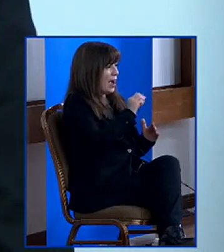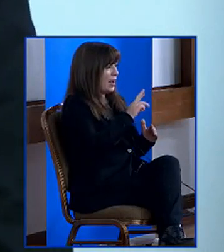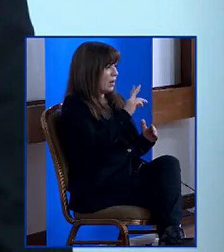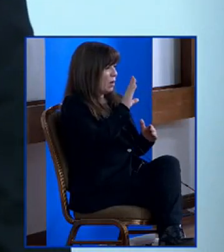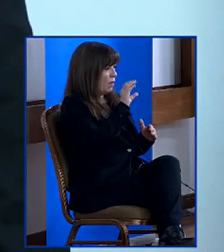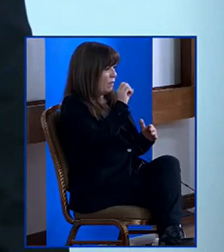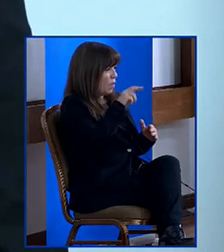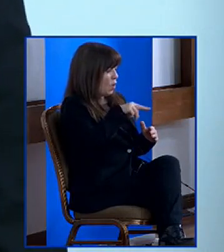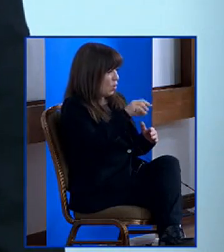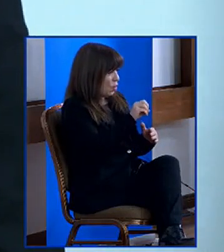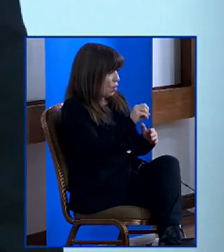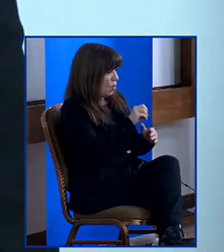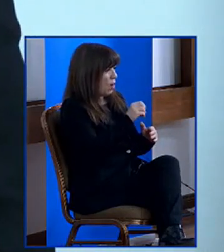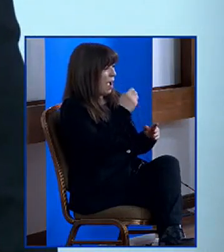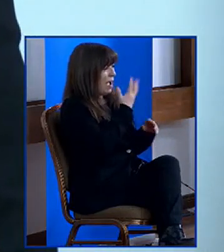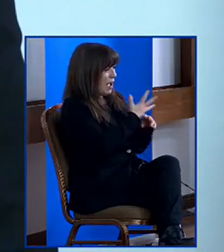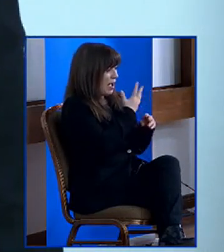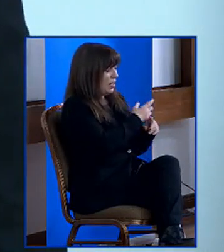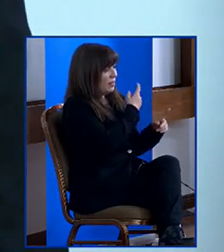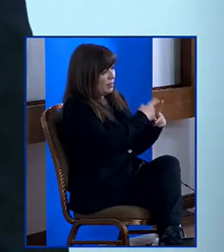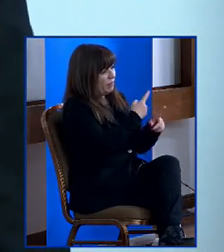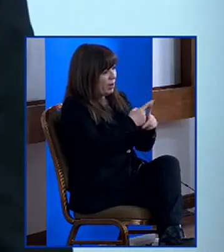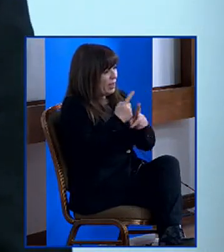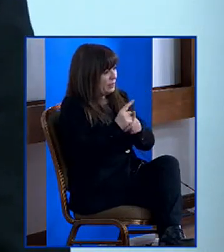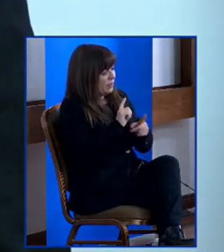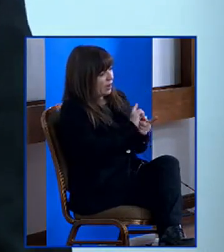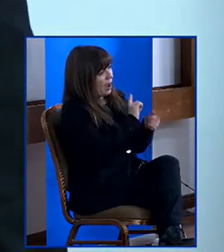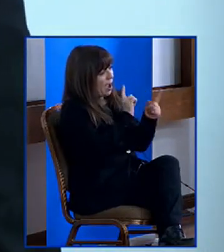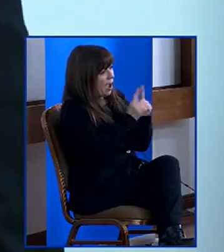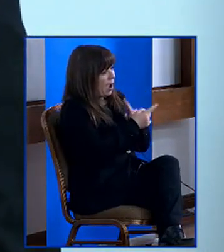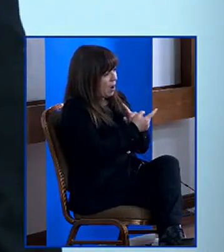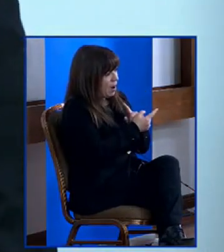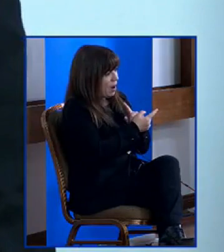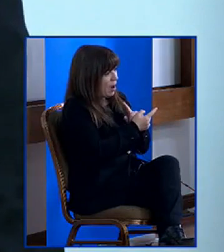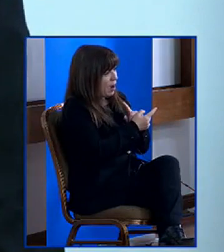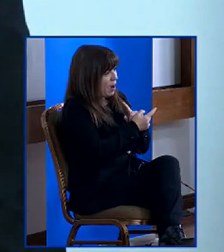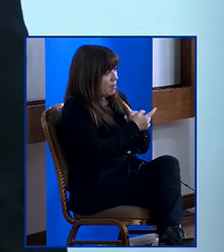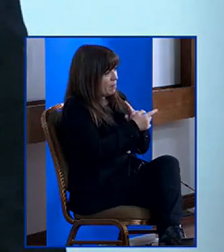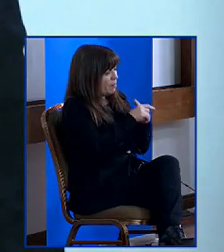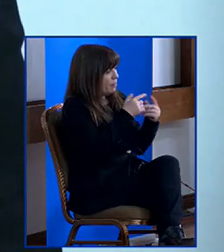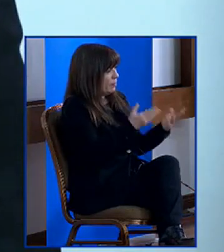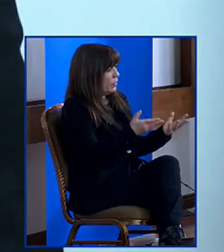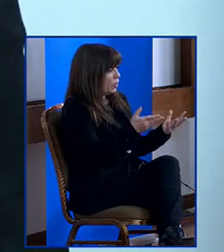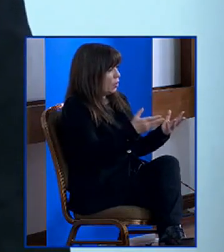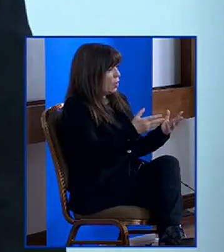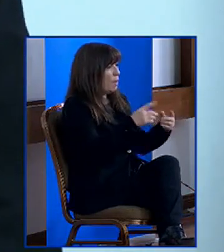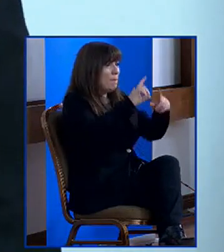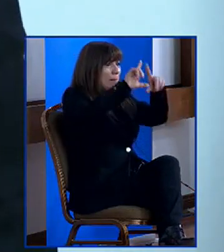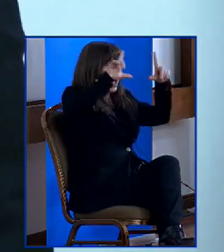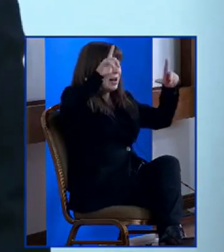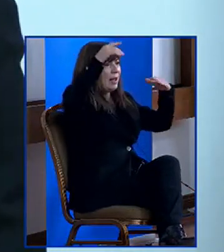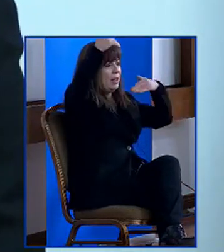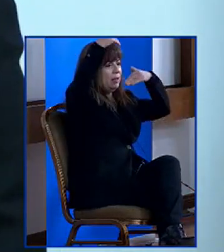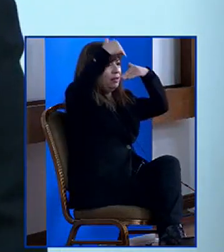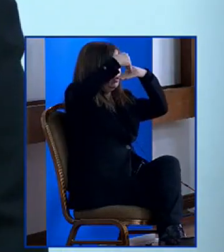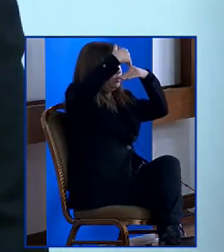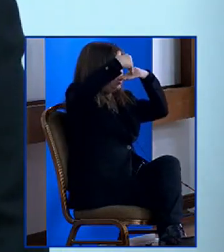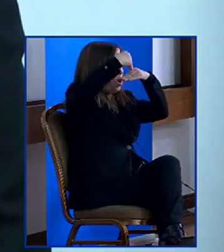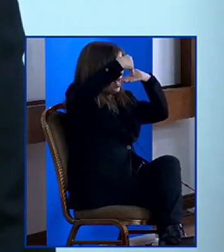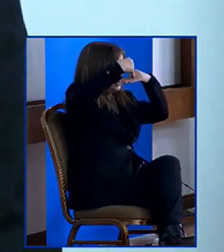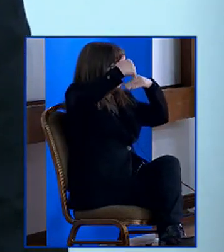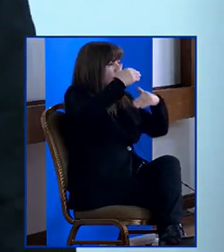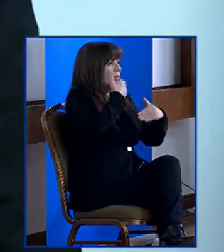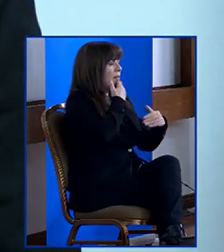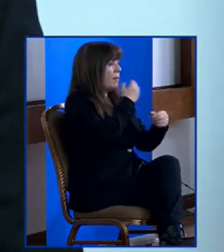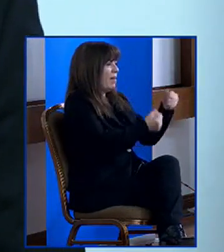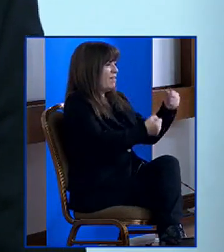residence, including inserting solar panels, having electric vehicles and electric charging points, more energy efficient